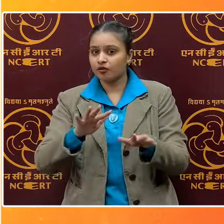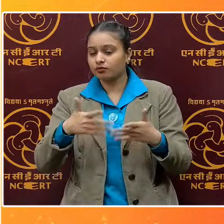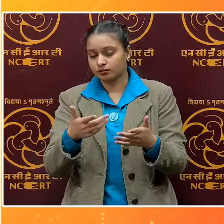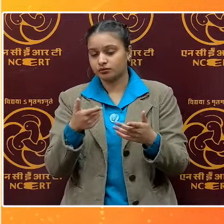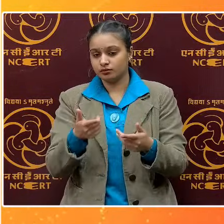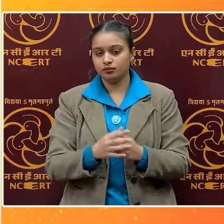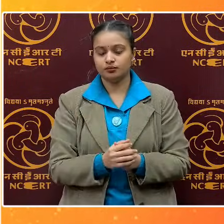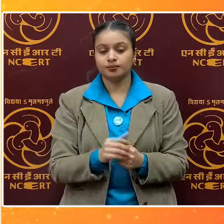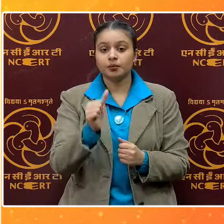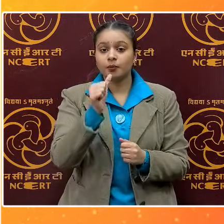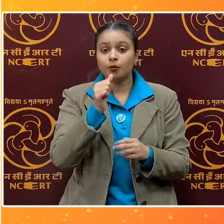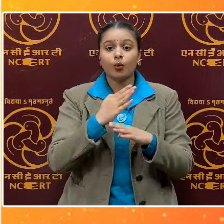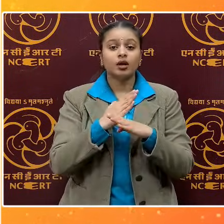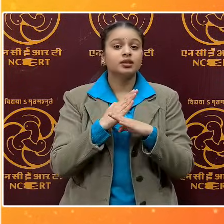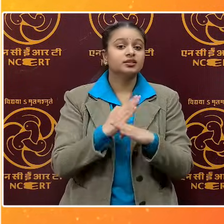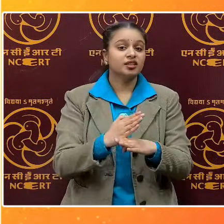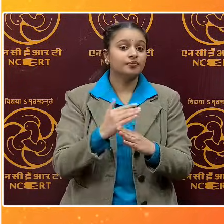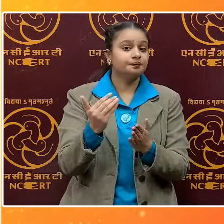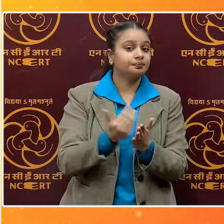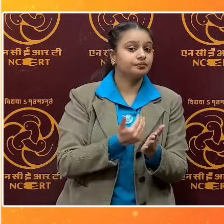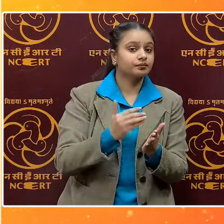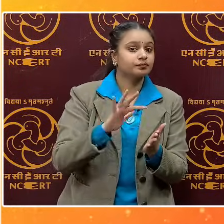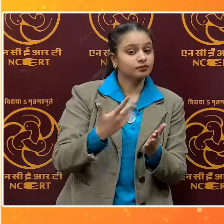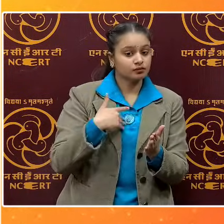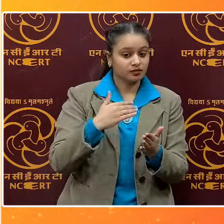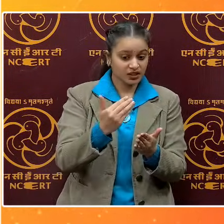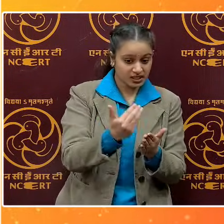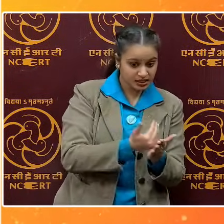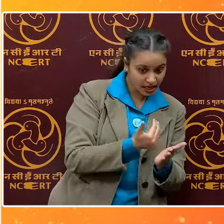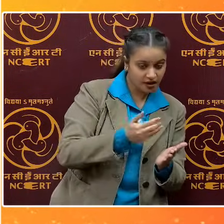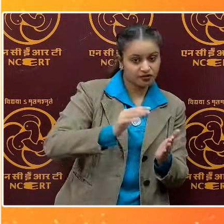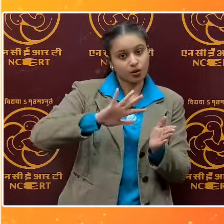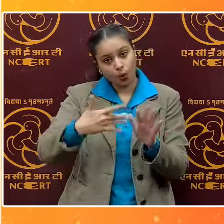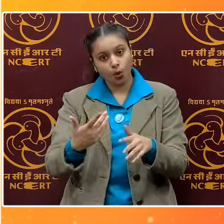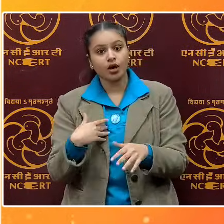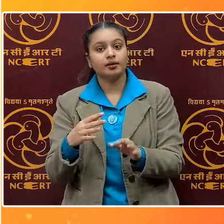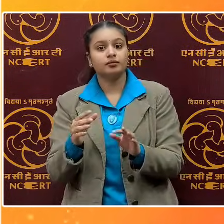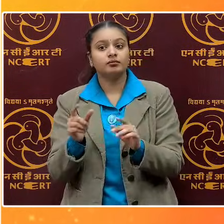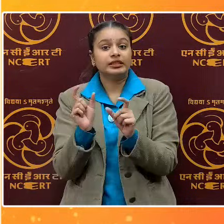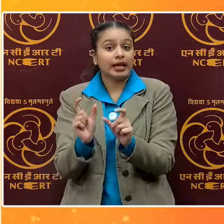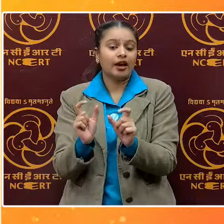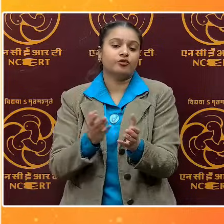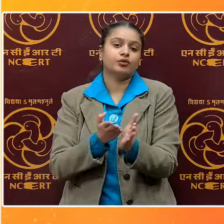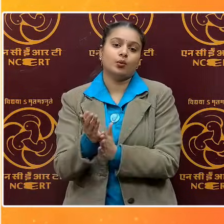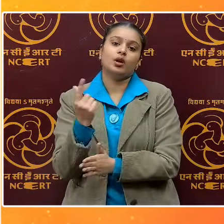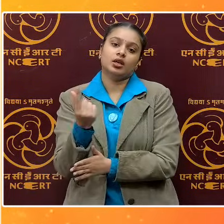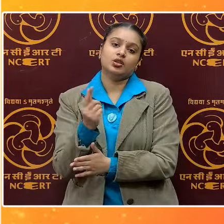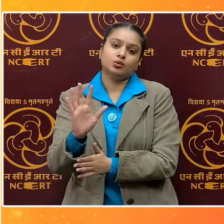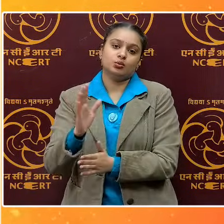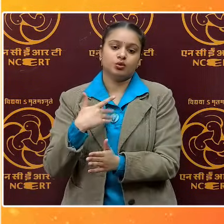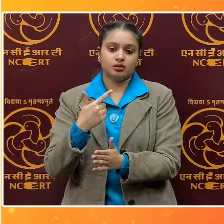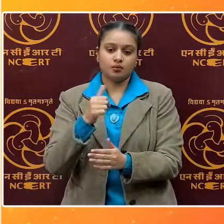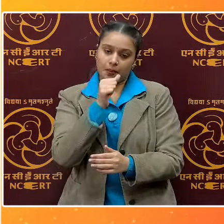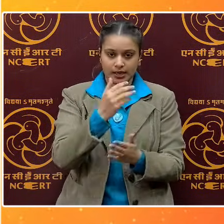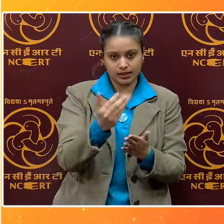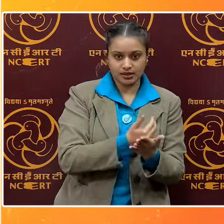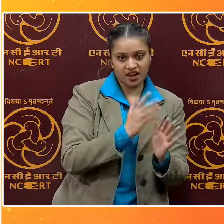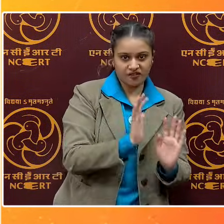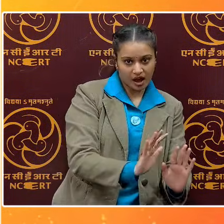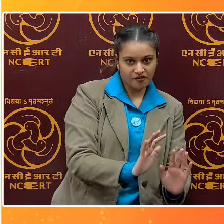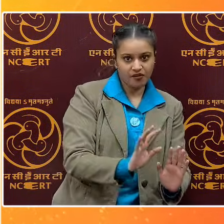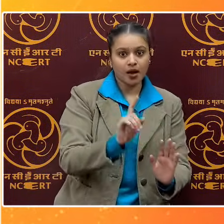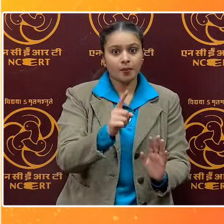Water conservation means saving and using it wisely. Not means we have saved water, but